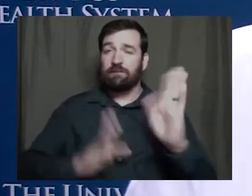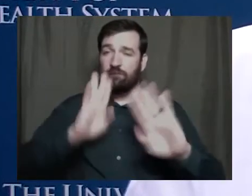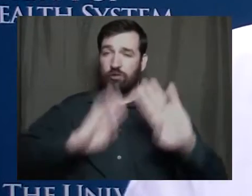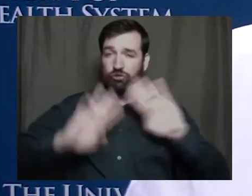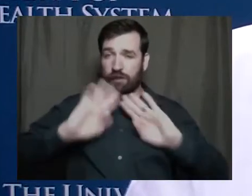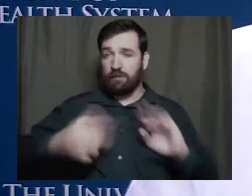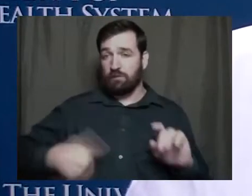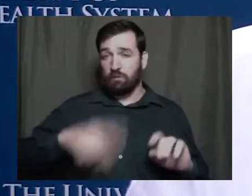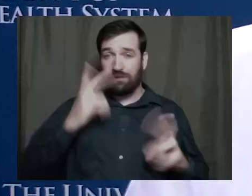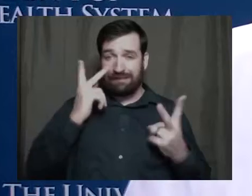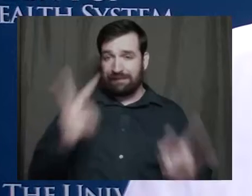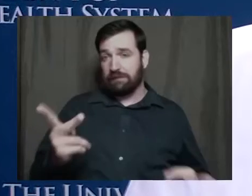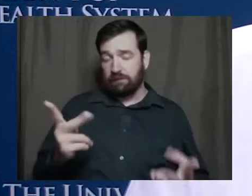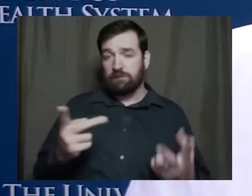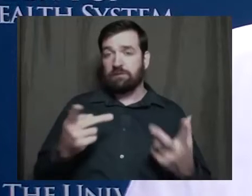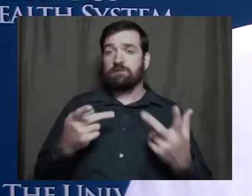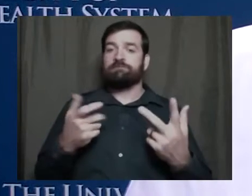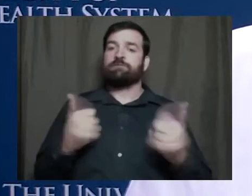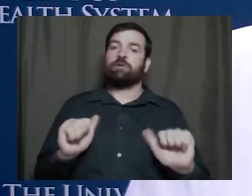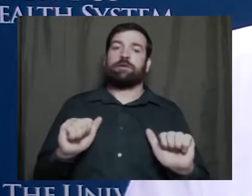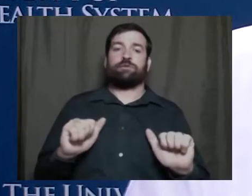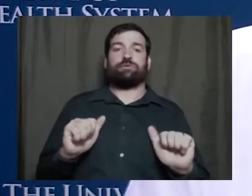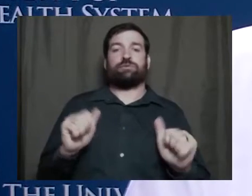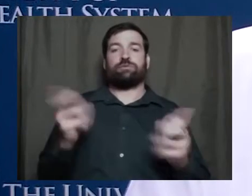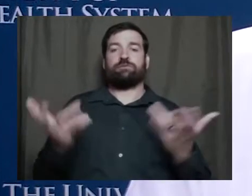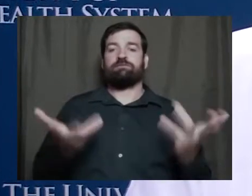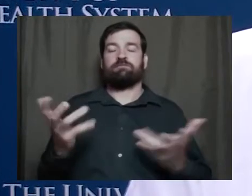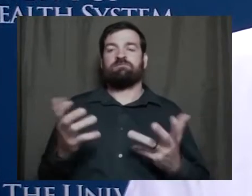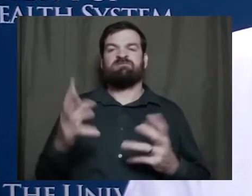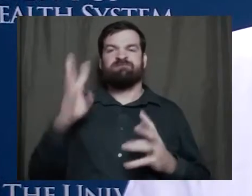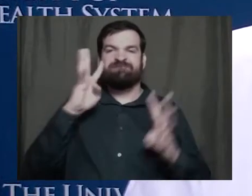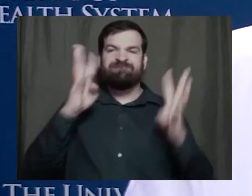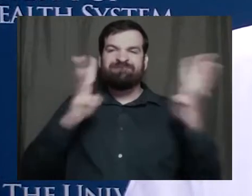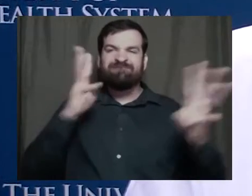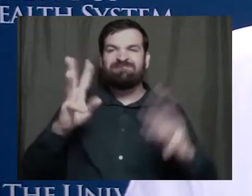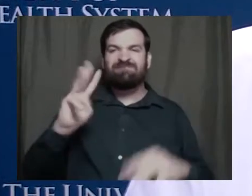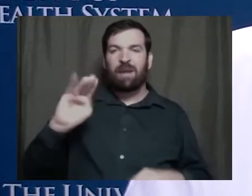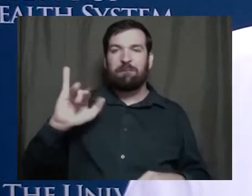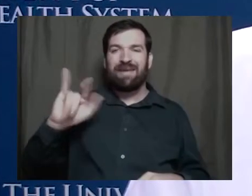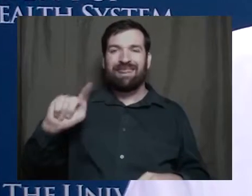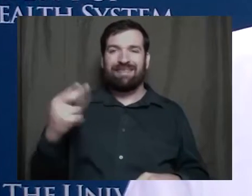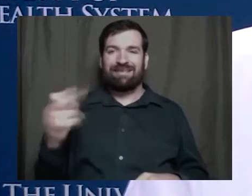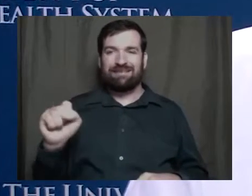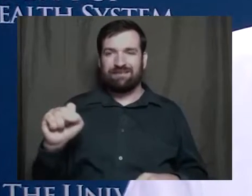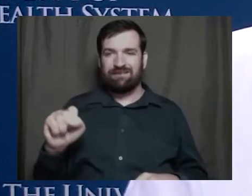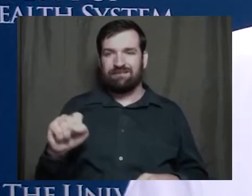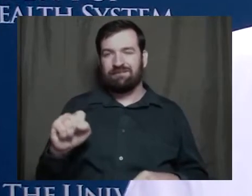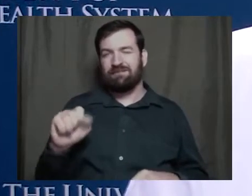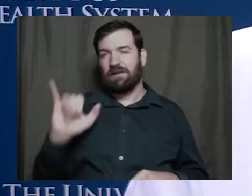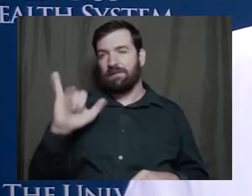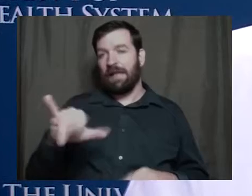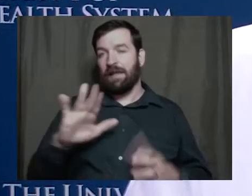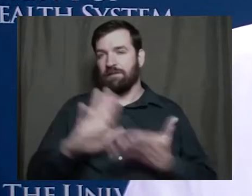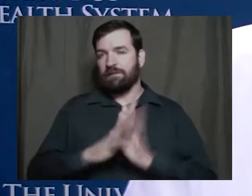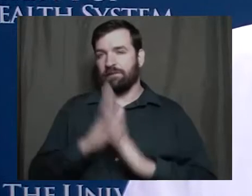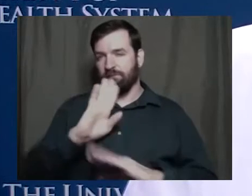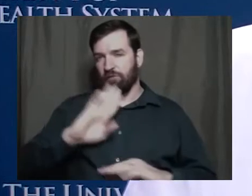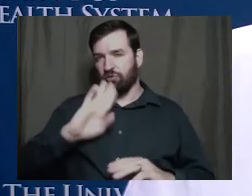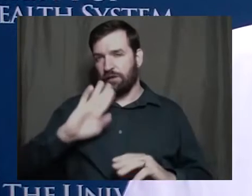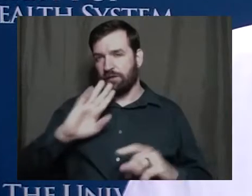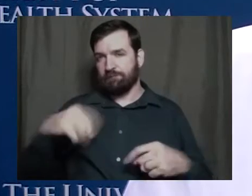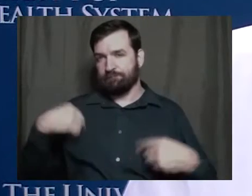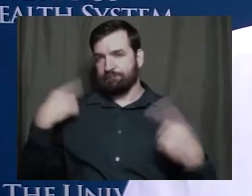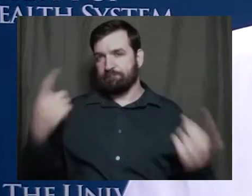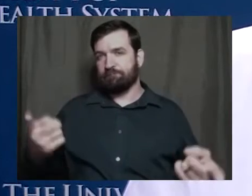just trying to the myths that are incorrect and a lot of those things, and I think that gets frustrating over a period of time. And then